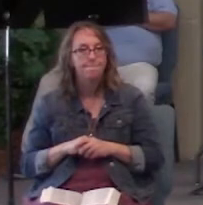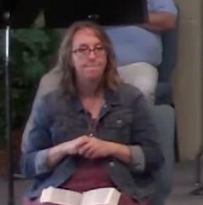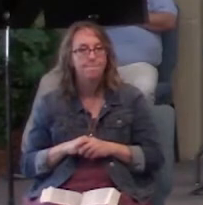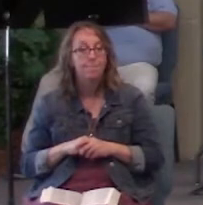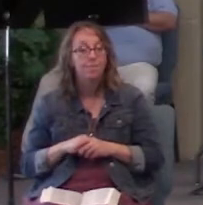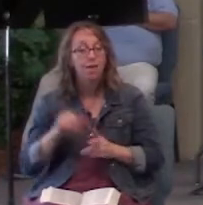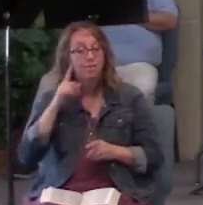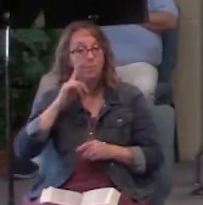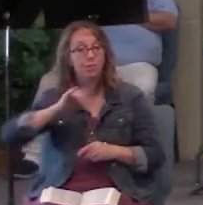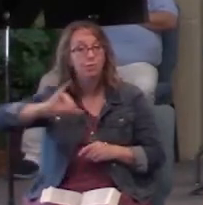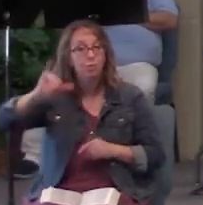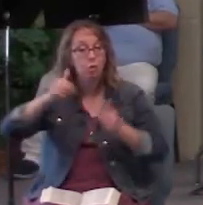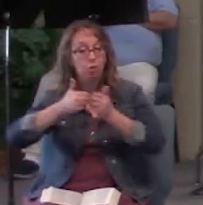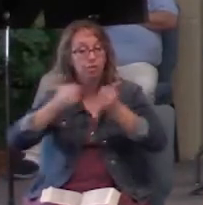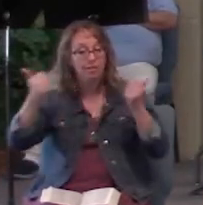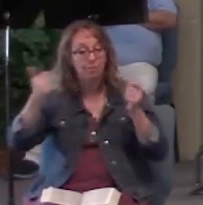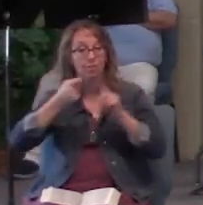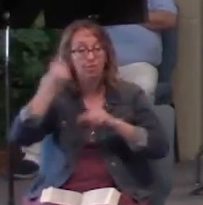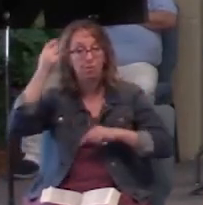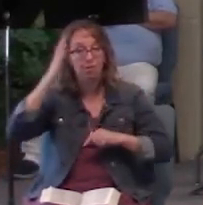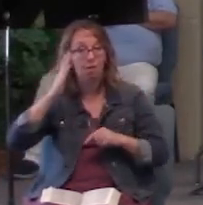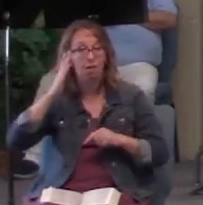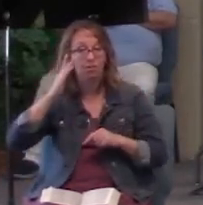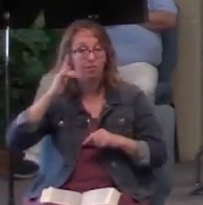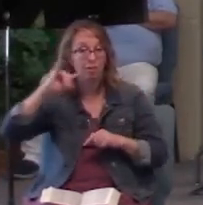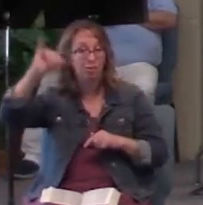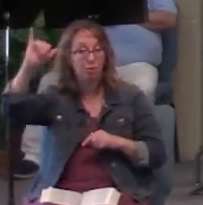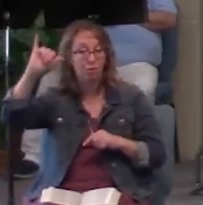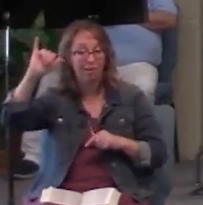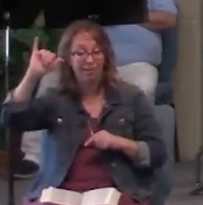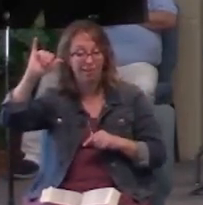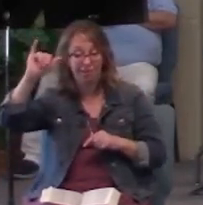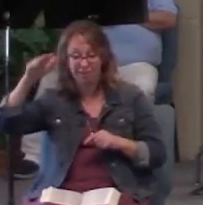from eternal separation from God and eternity in hell.